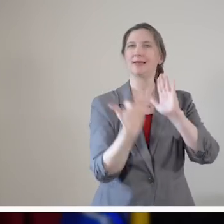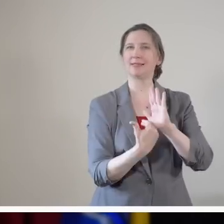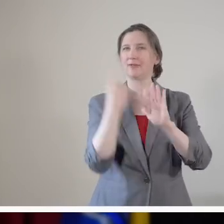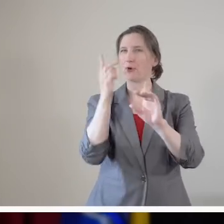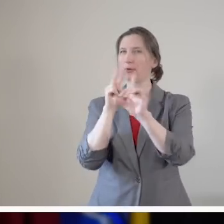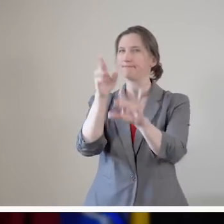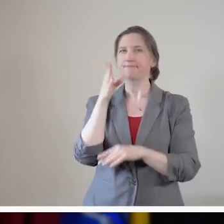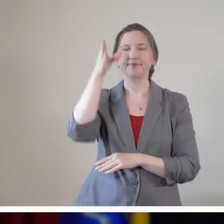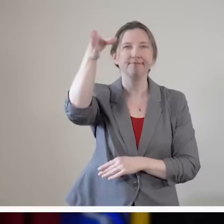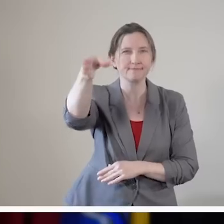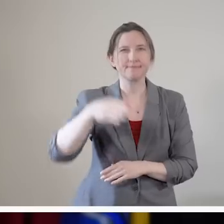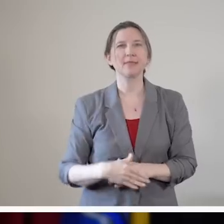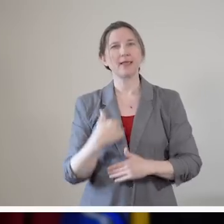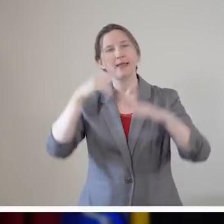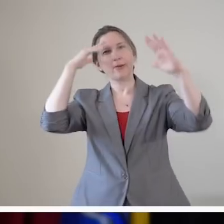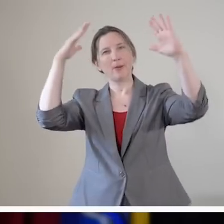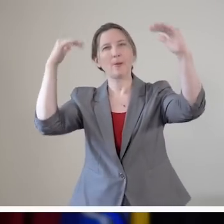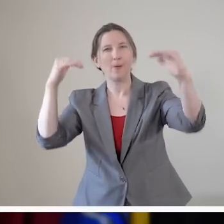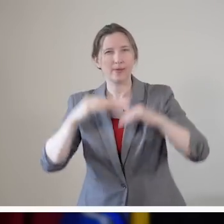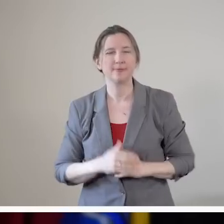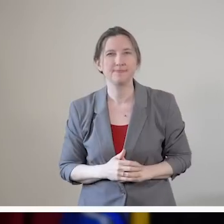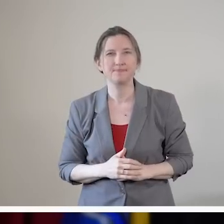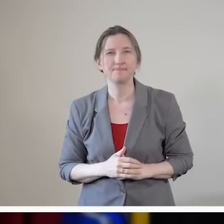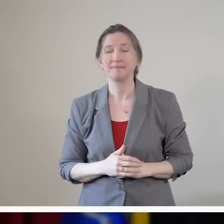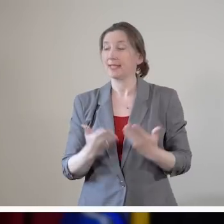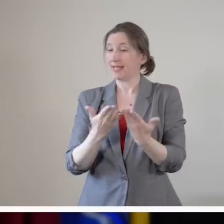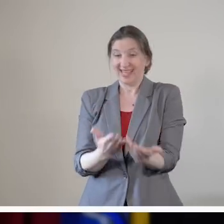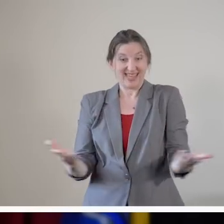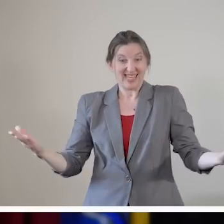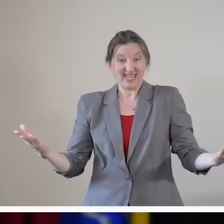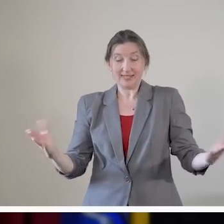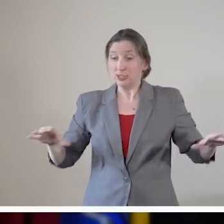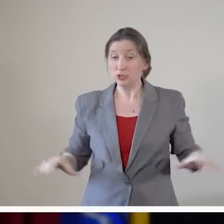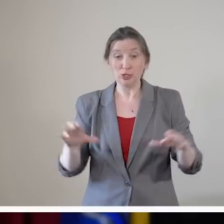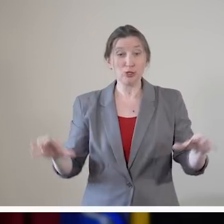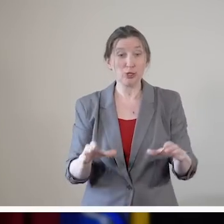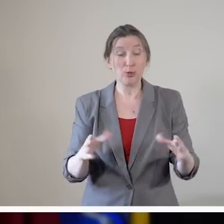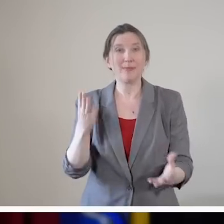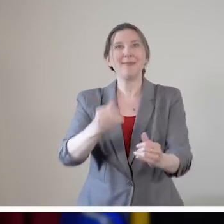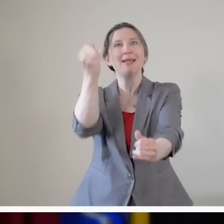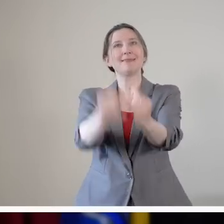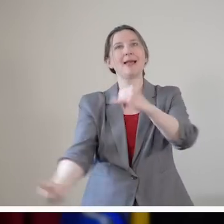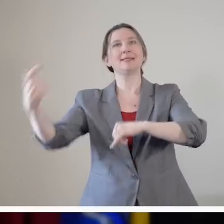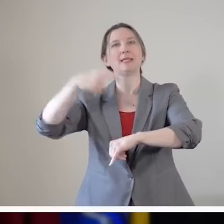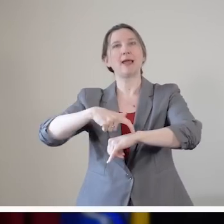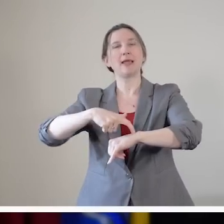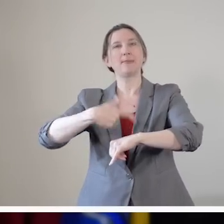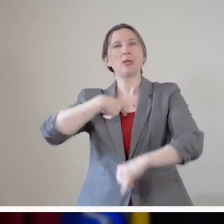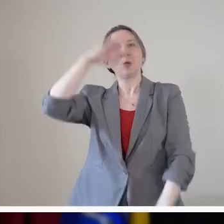hope. This has shown me that you never know when something is going to be your